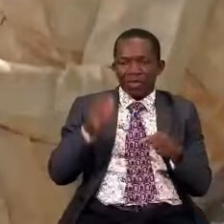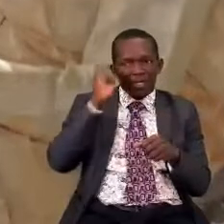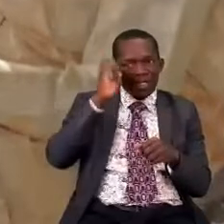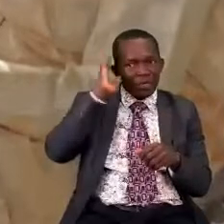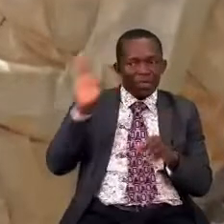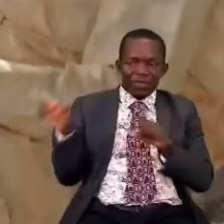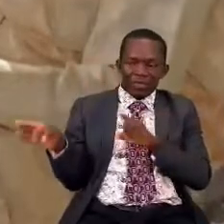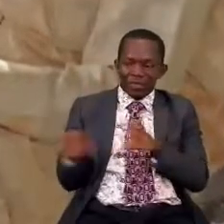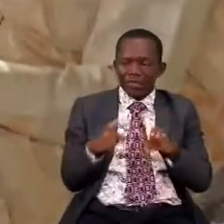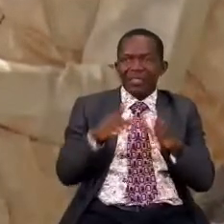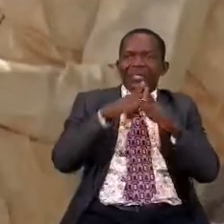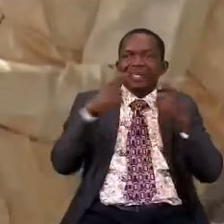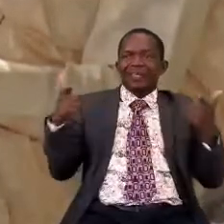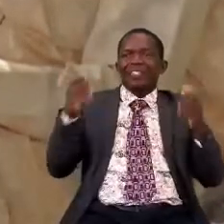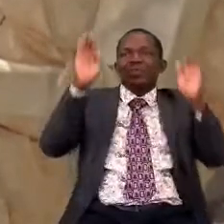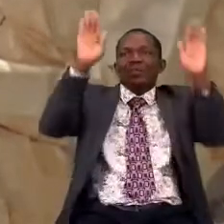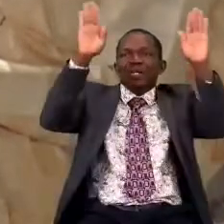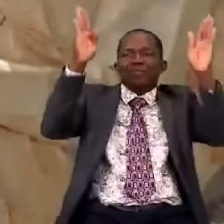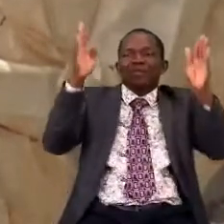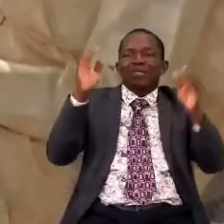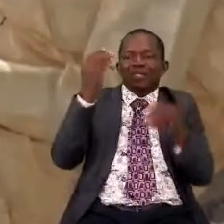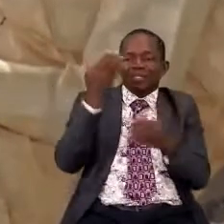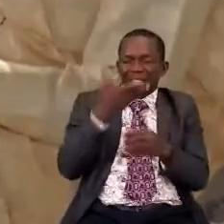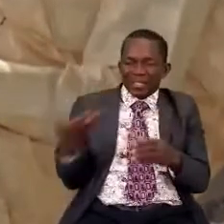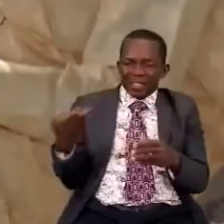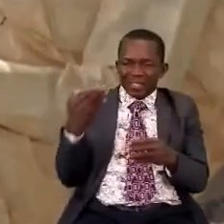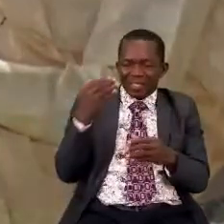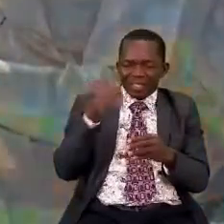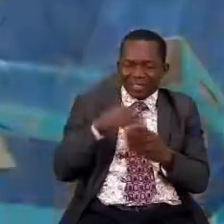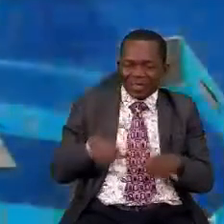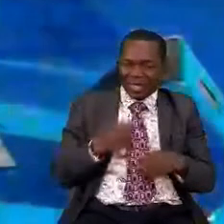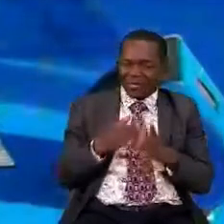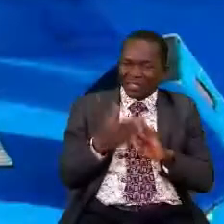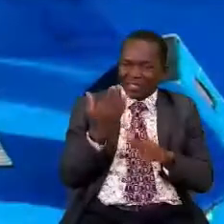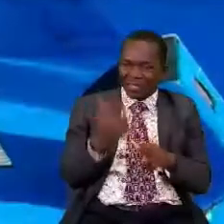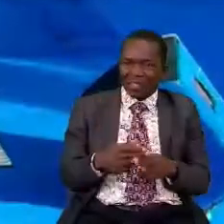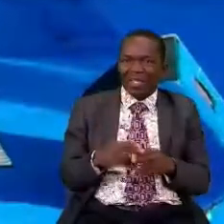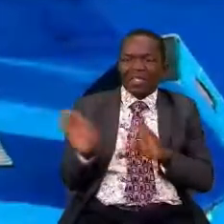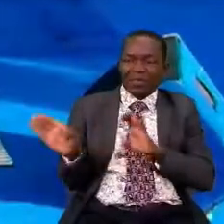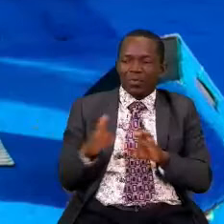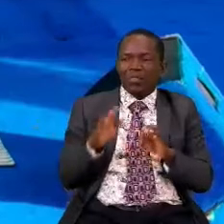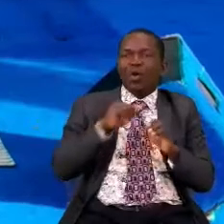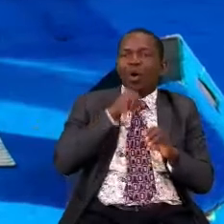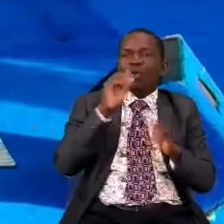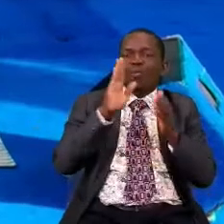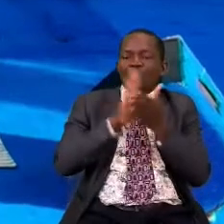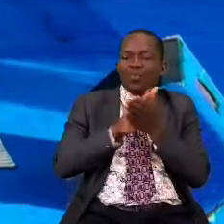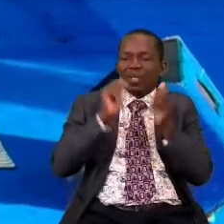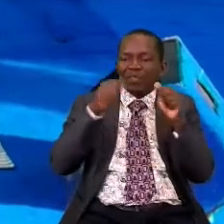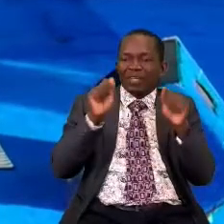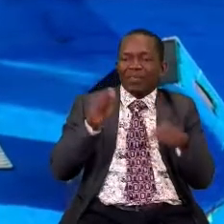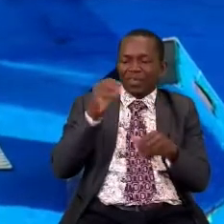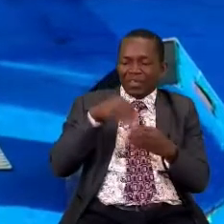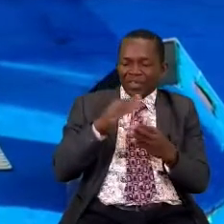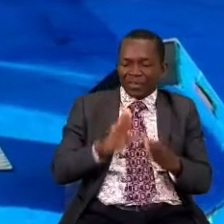unbelievable in your life. All you need to do, Abraham was just a man. He became a friend of God because of the